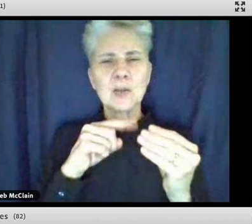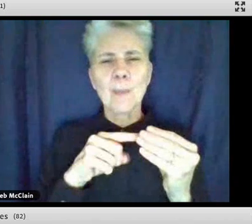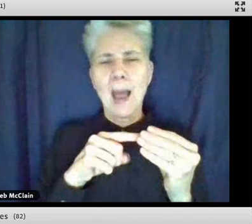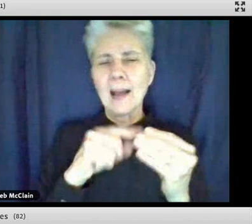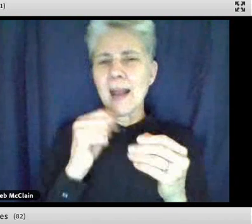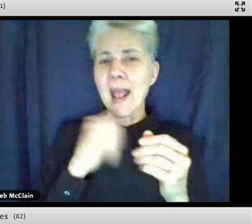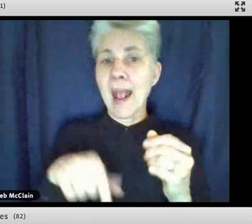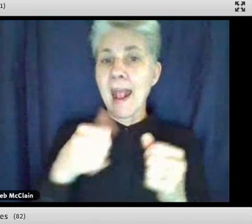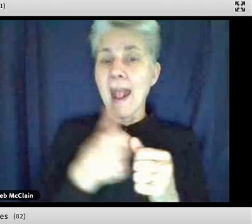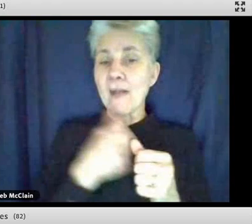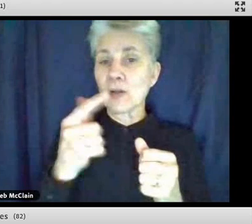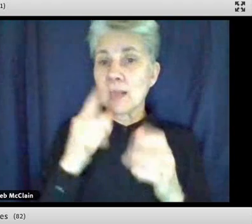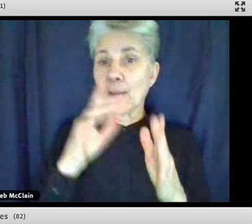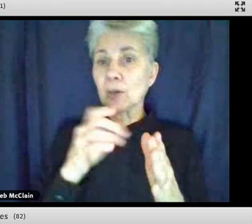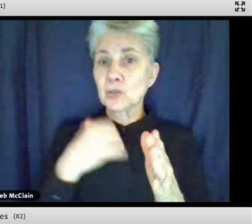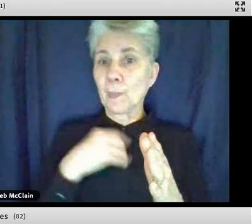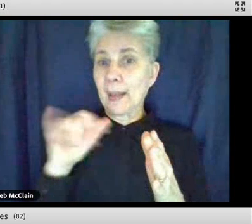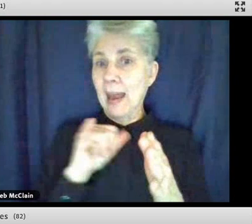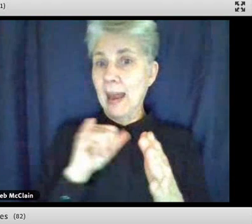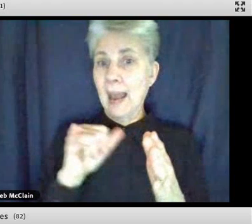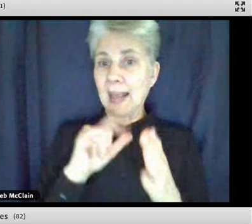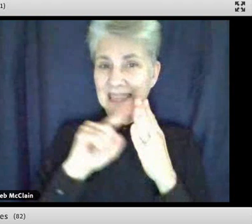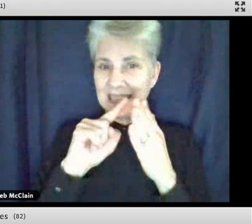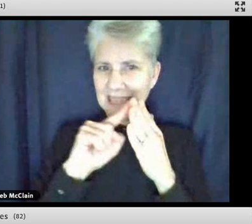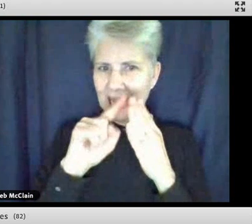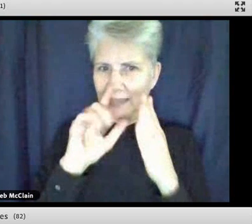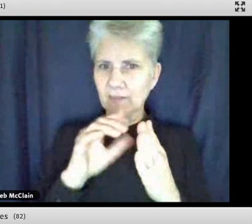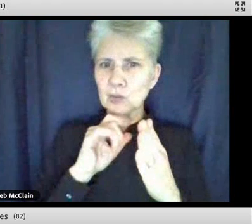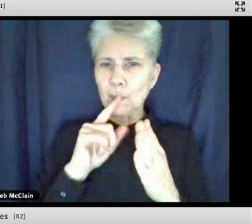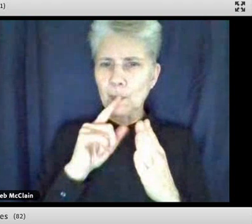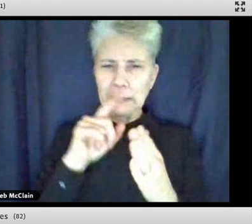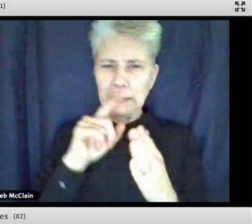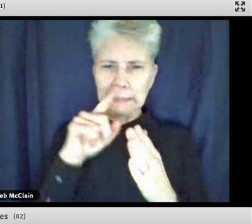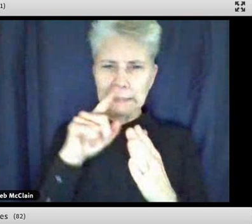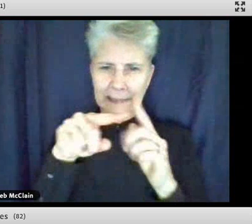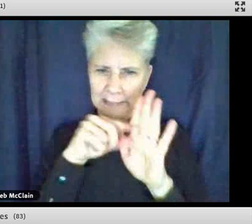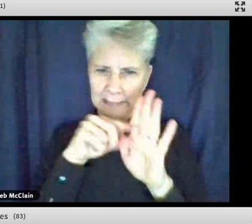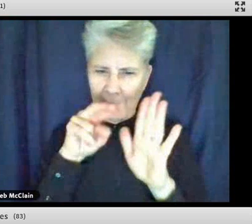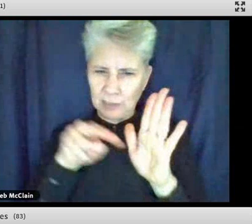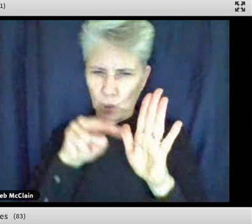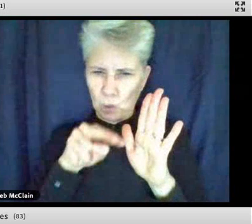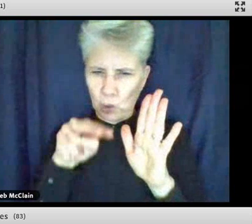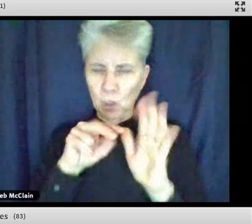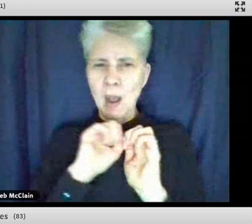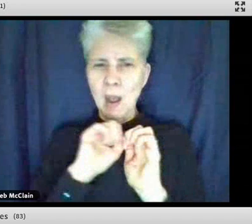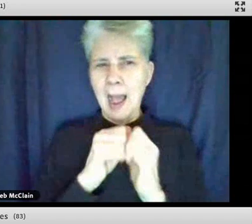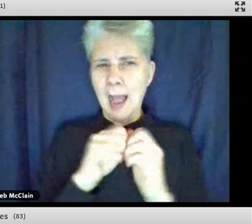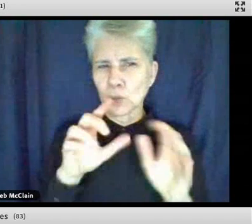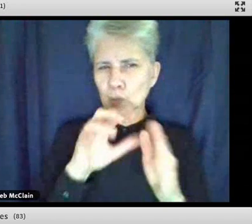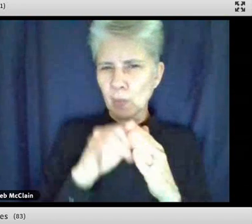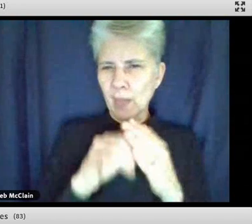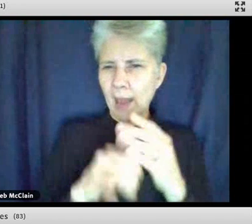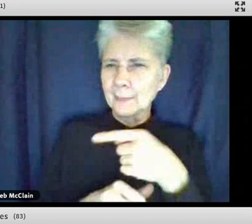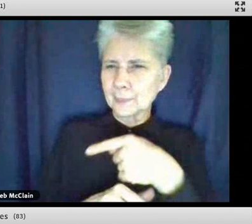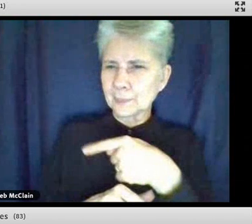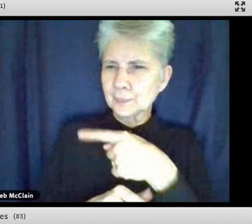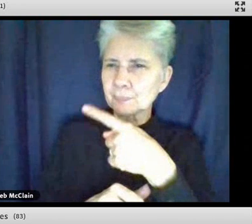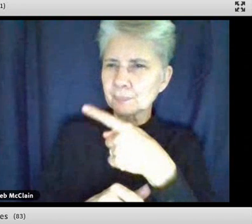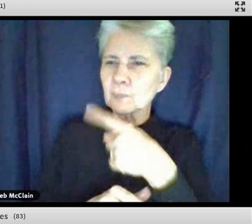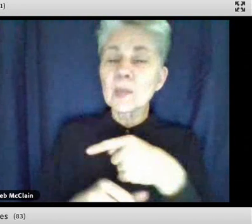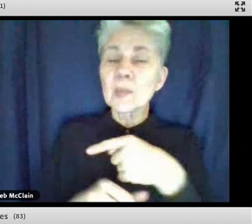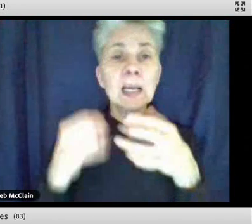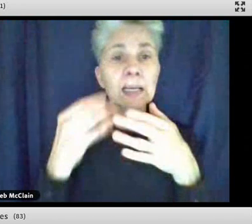kind of like a detective. We should be skeptical, right? And so how can you do that? Um, there's some terminology I'm going